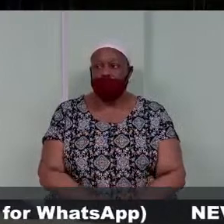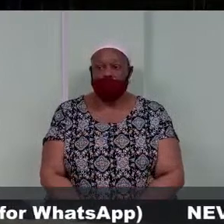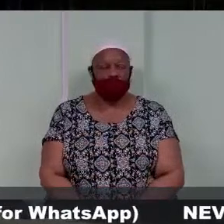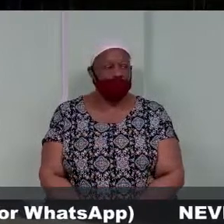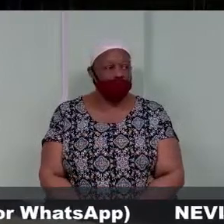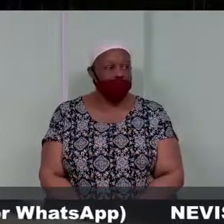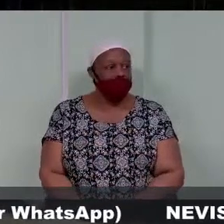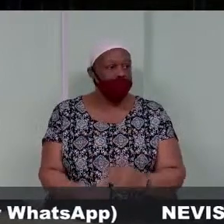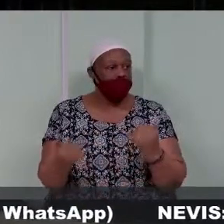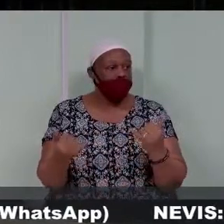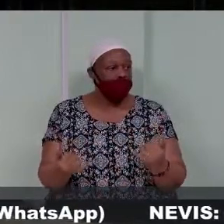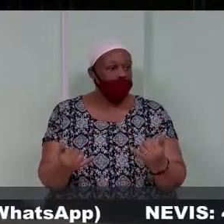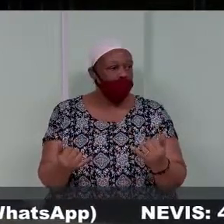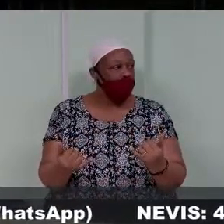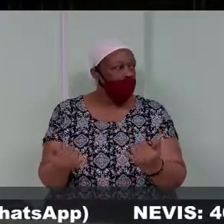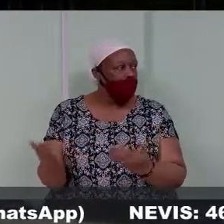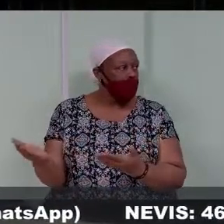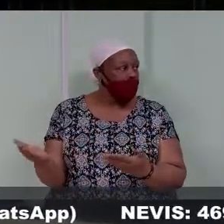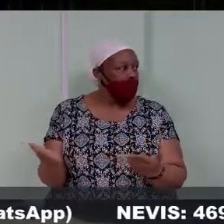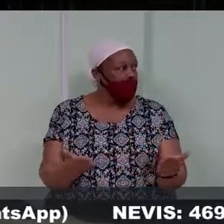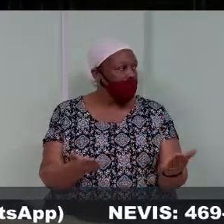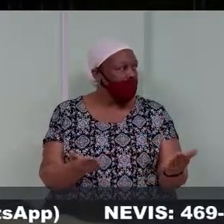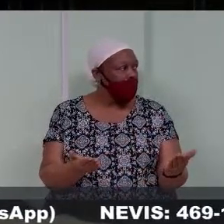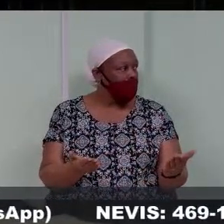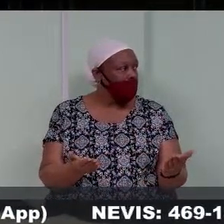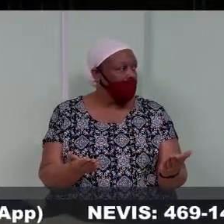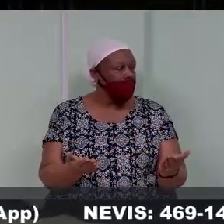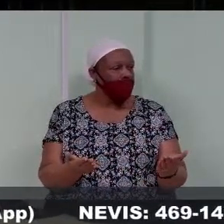now invite the